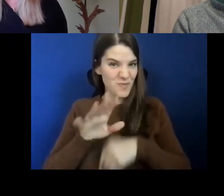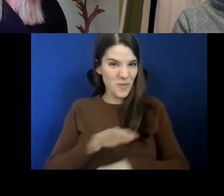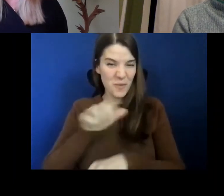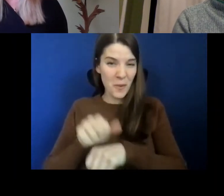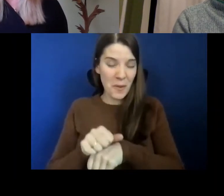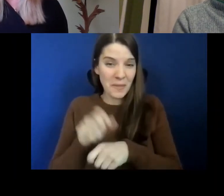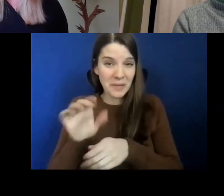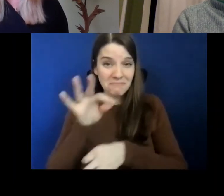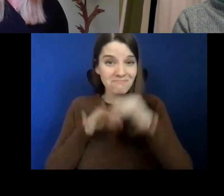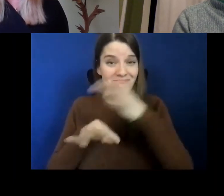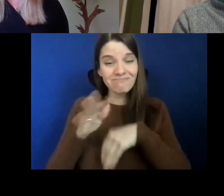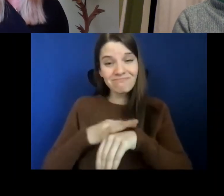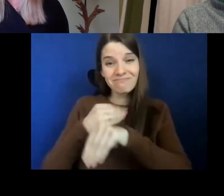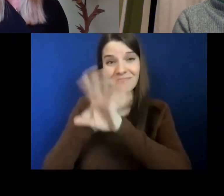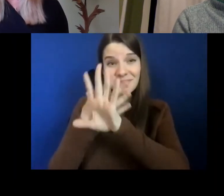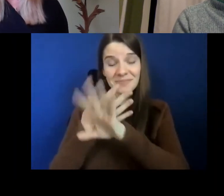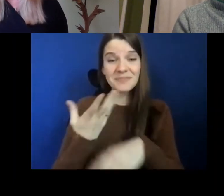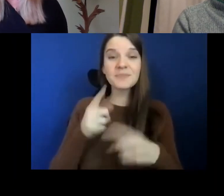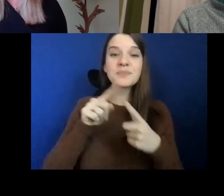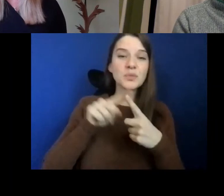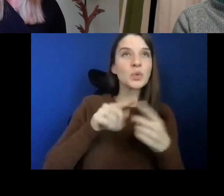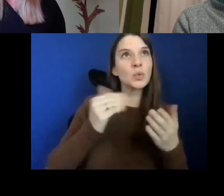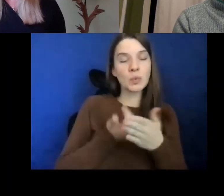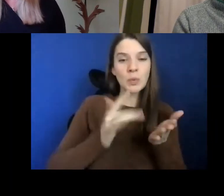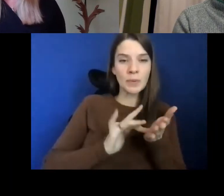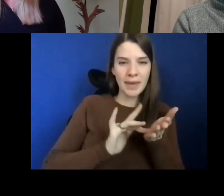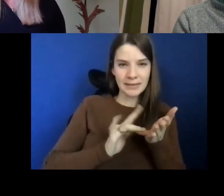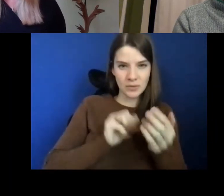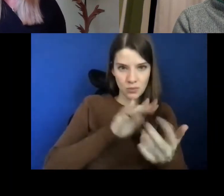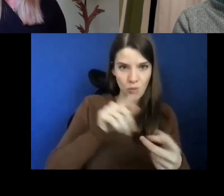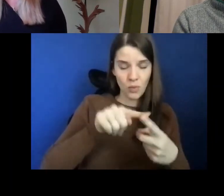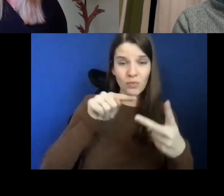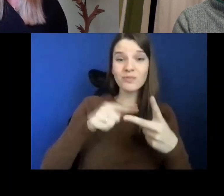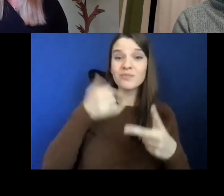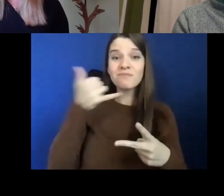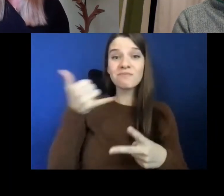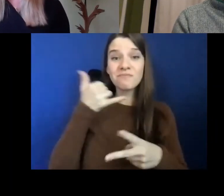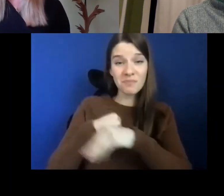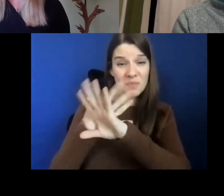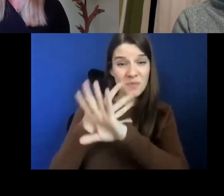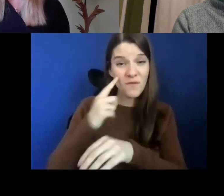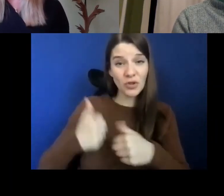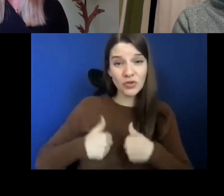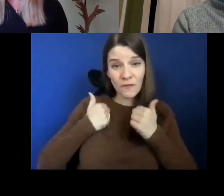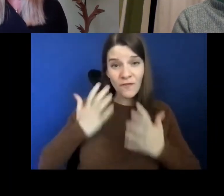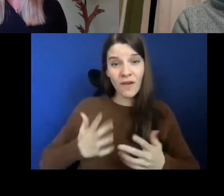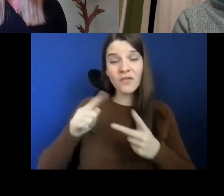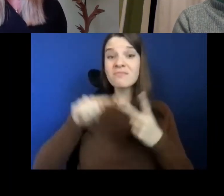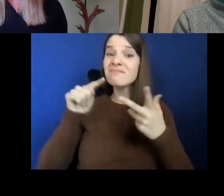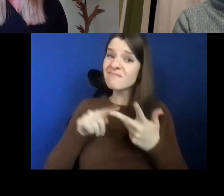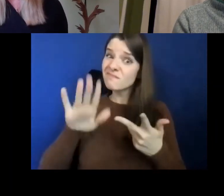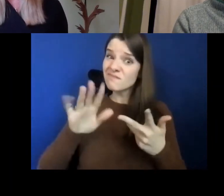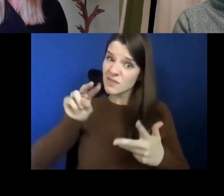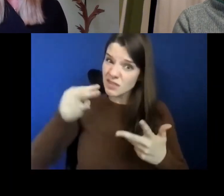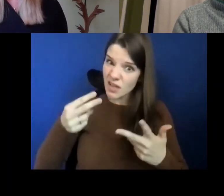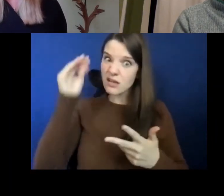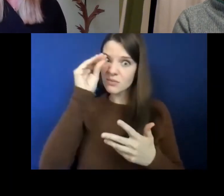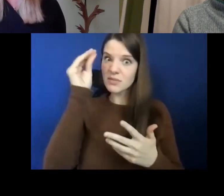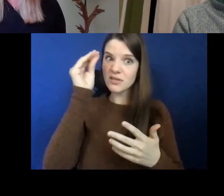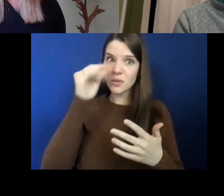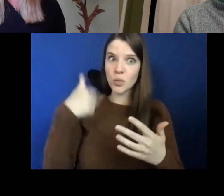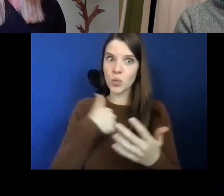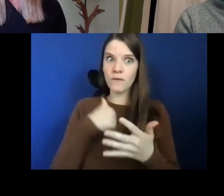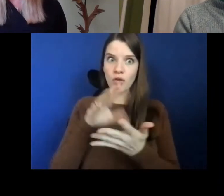addition to this kind of neoadjuvant endocrine approach, increased telehealth for our survivors, as well as second opinions. We've learned a lot that we